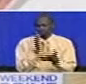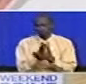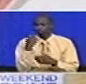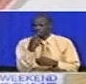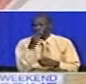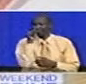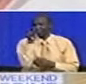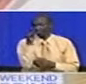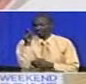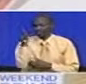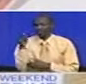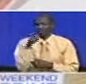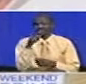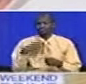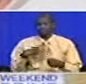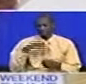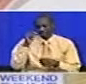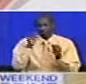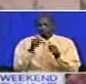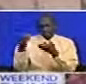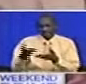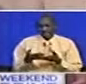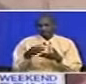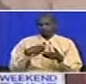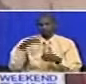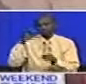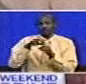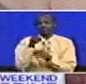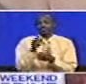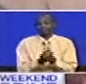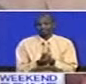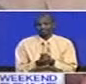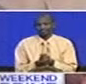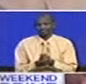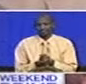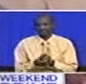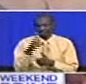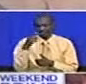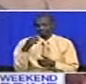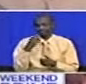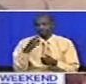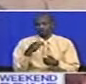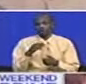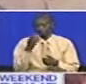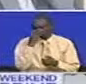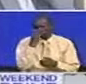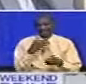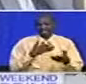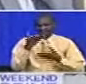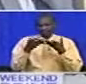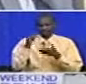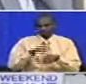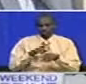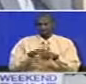nani wao watu ambao wanaweza kukaribisha kwa watu wa kupika kura. Ruto expressed the Jubilee government's desire to work for